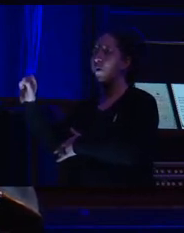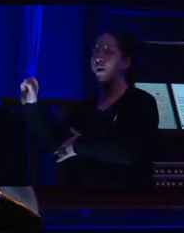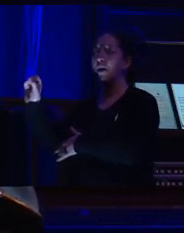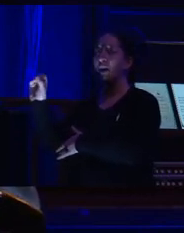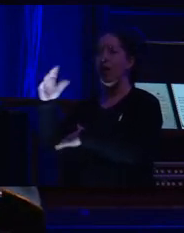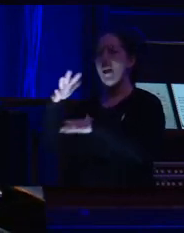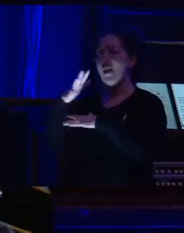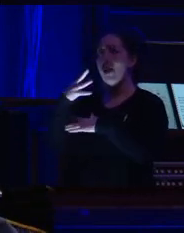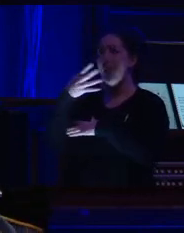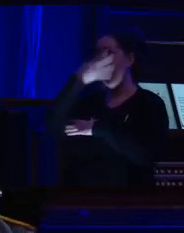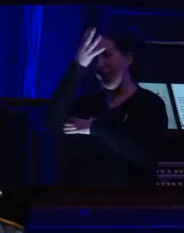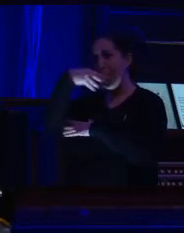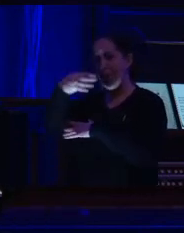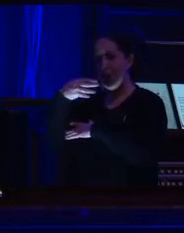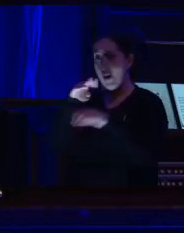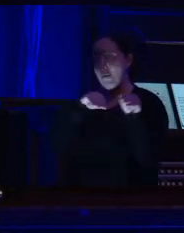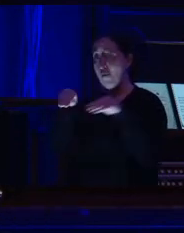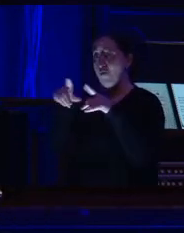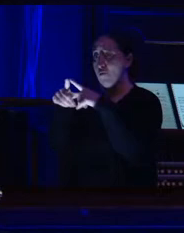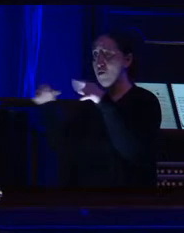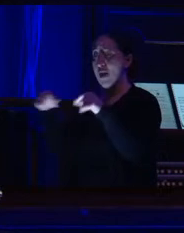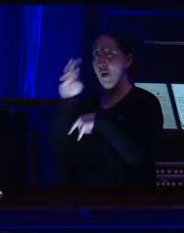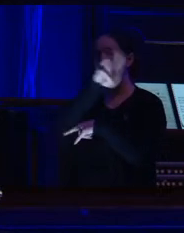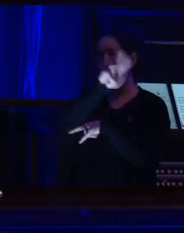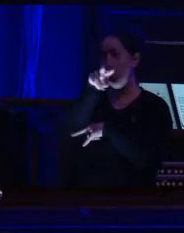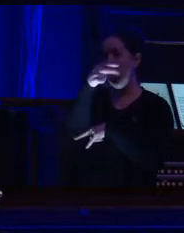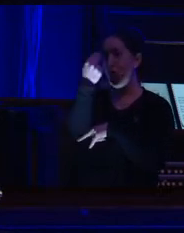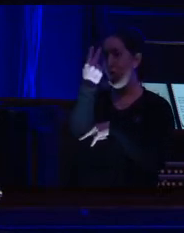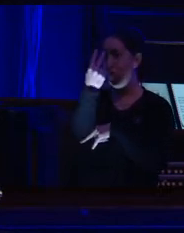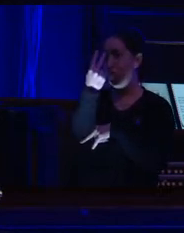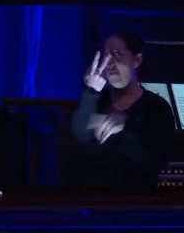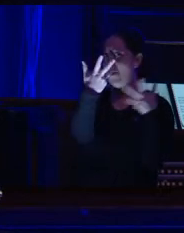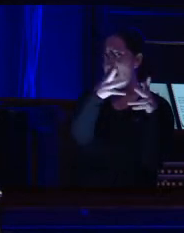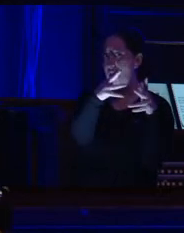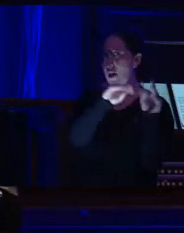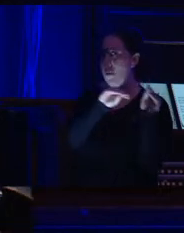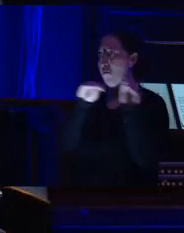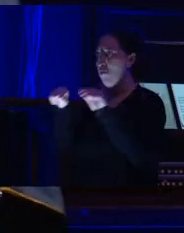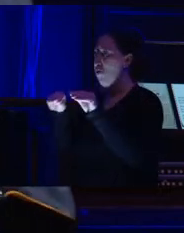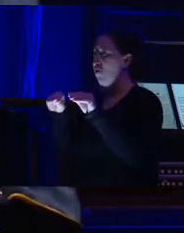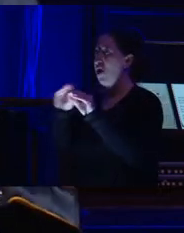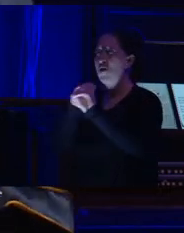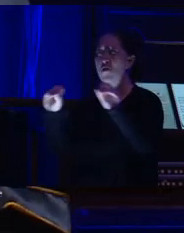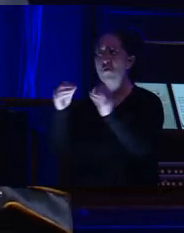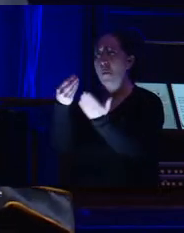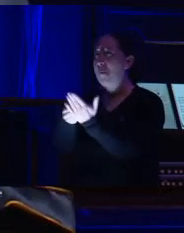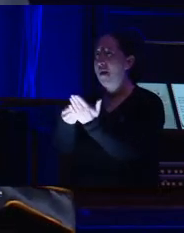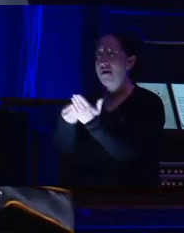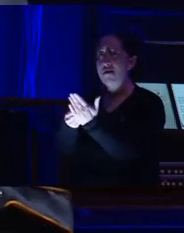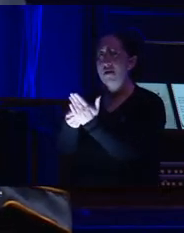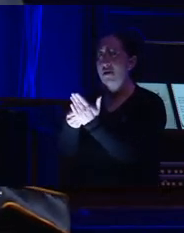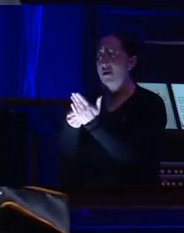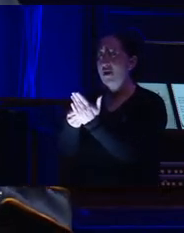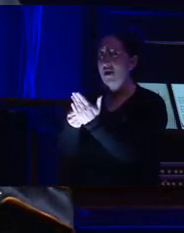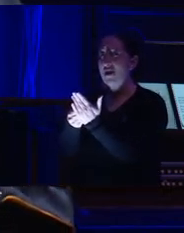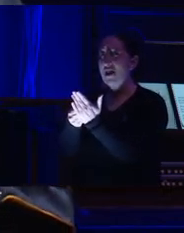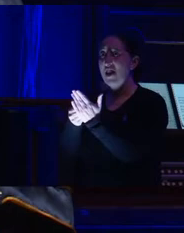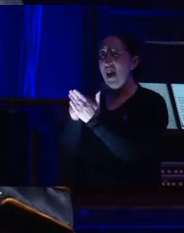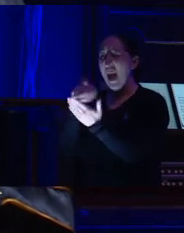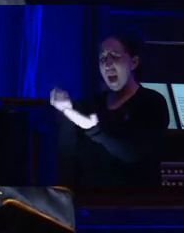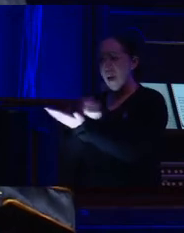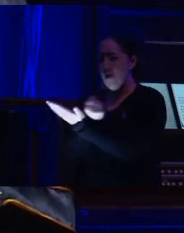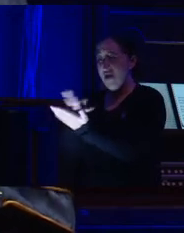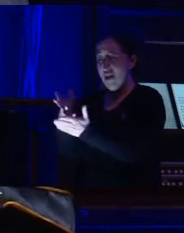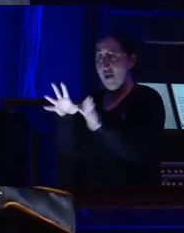immigrated from Japan shortly after the Second World War. Not a penny to their name, all their belongings